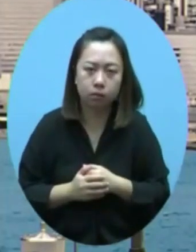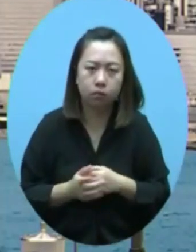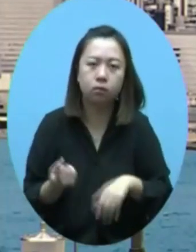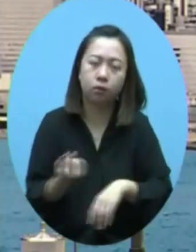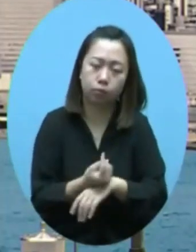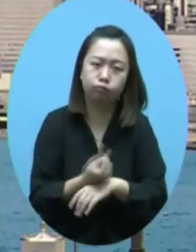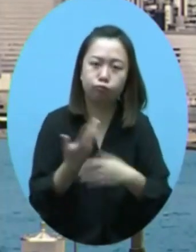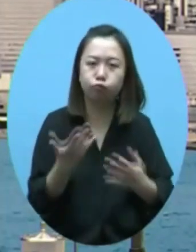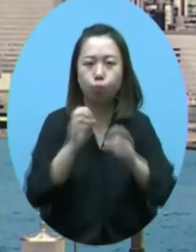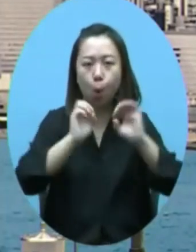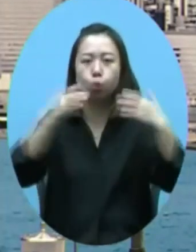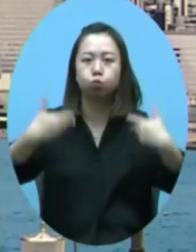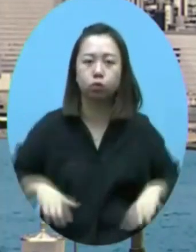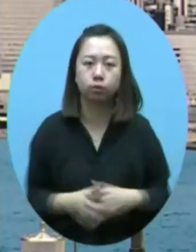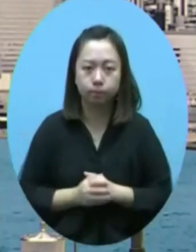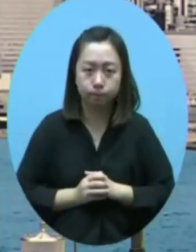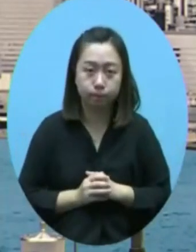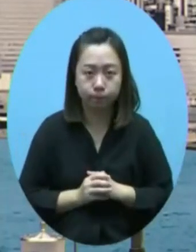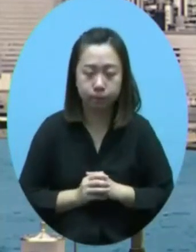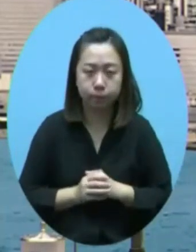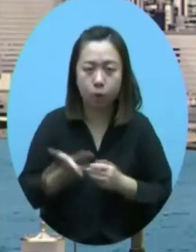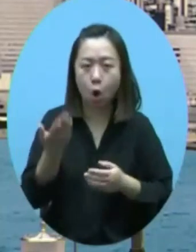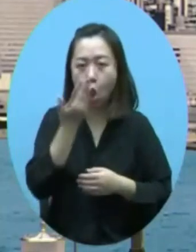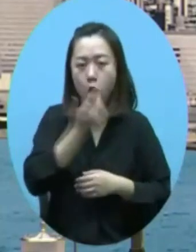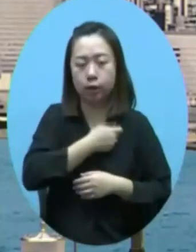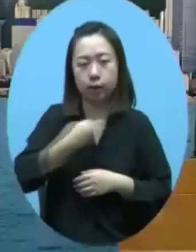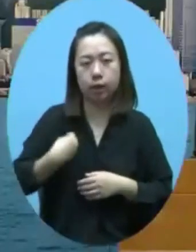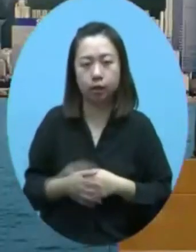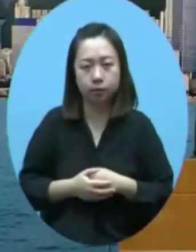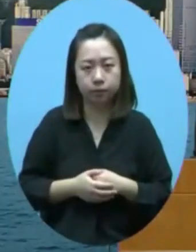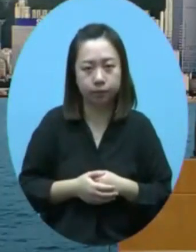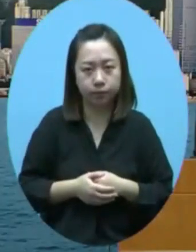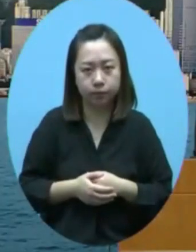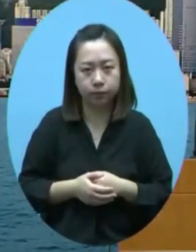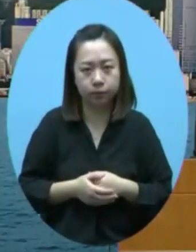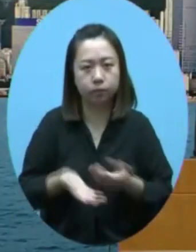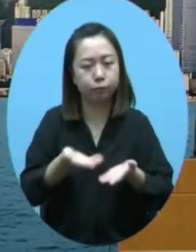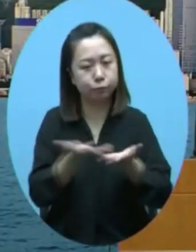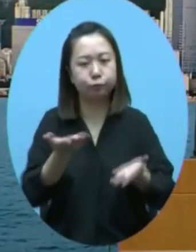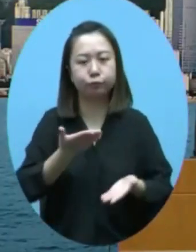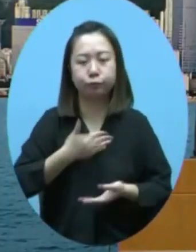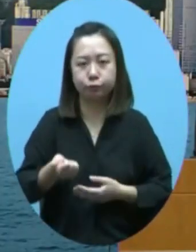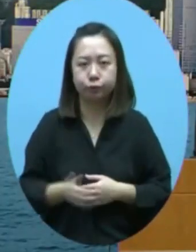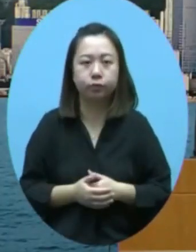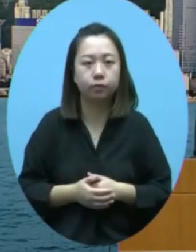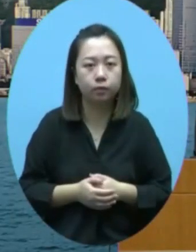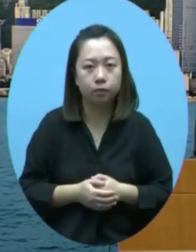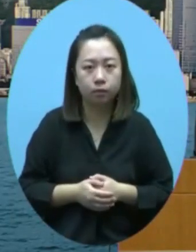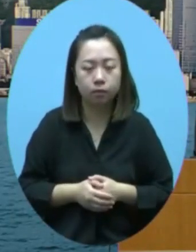of their locations and facing the directions they face, are not closely related. Dr. Ho, please.